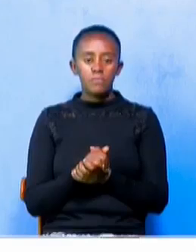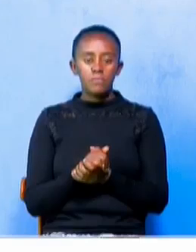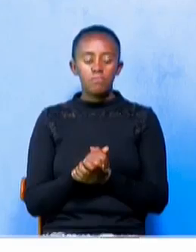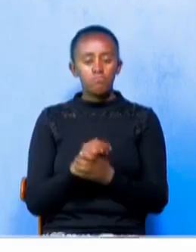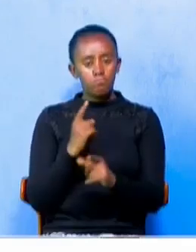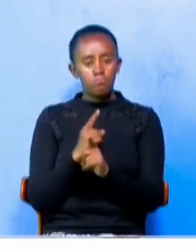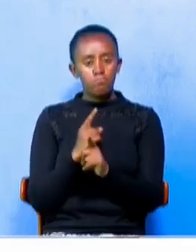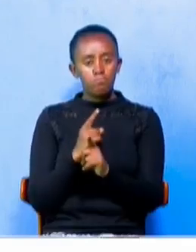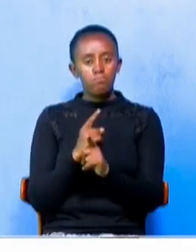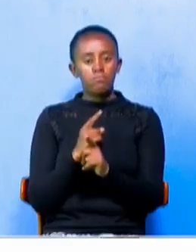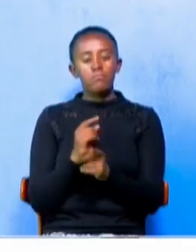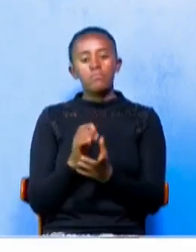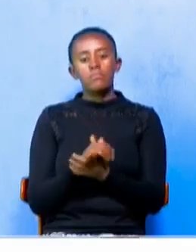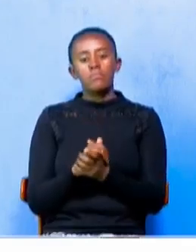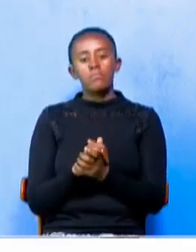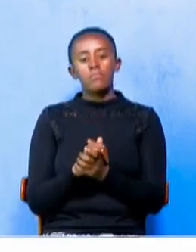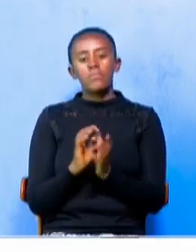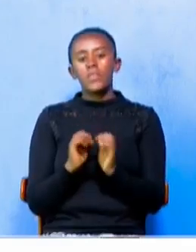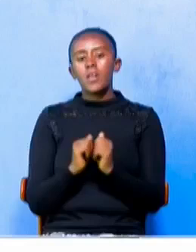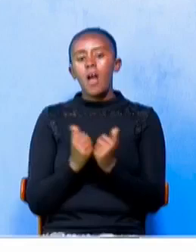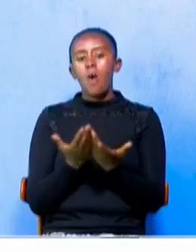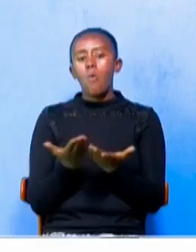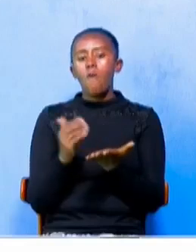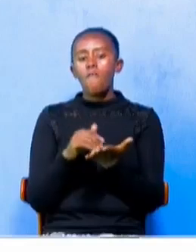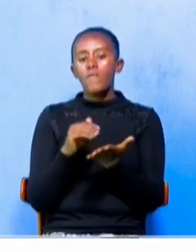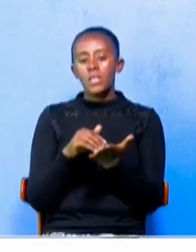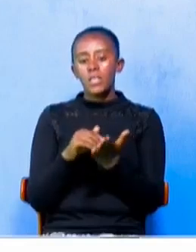Right. How often